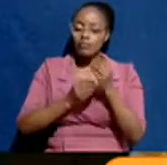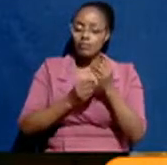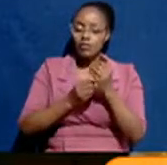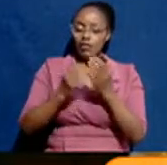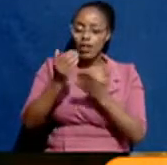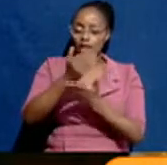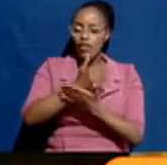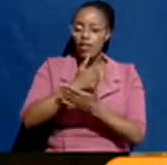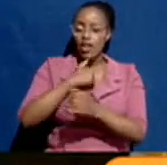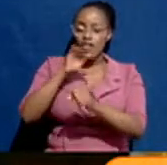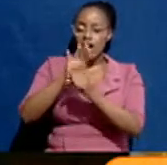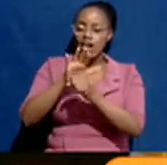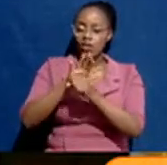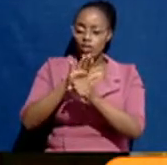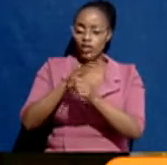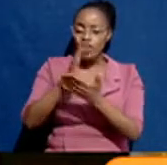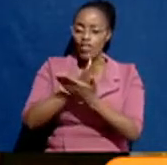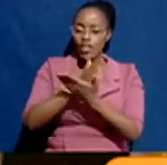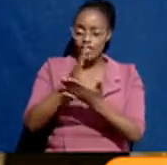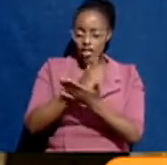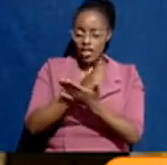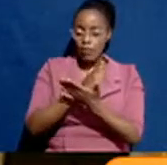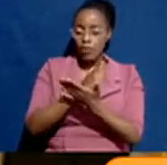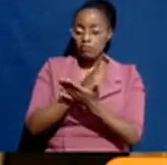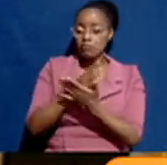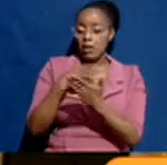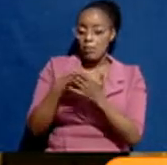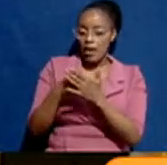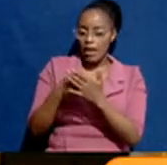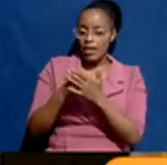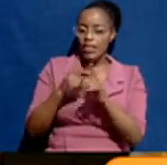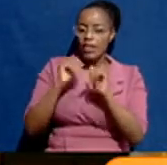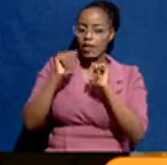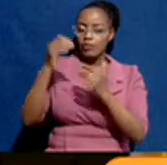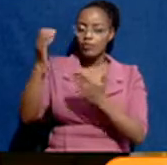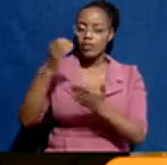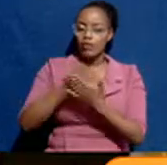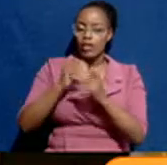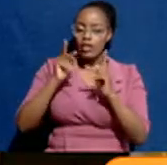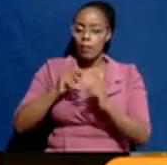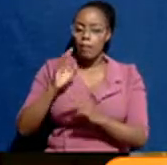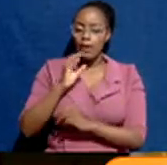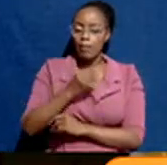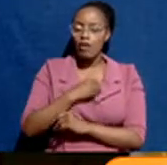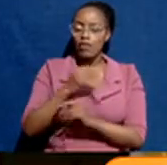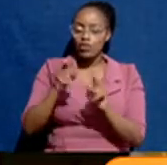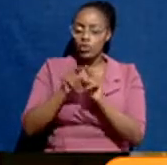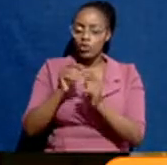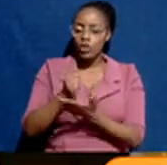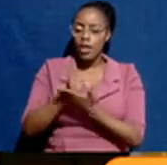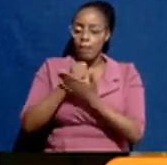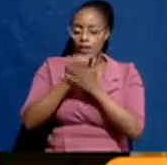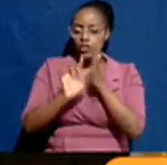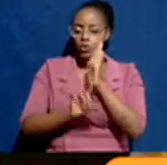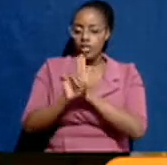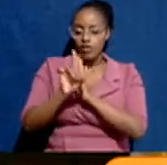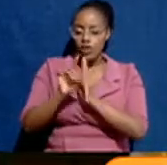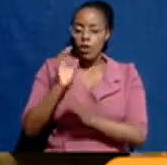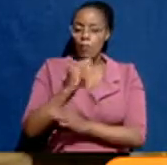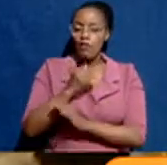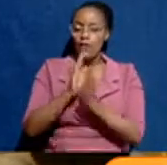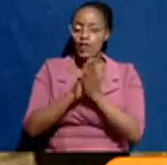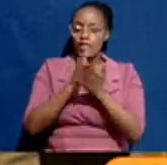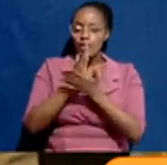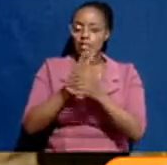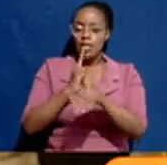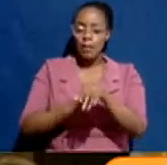get much from the shareable kitty, and this will help us to employ our people. Yeah. This will help us to do development. Okay. And as I'm